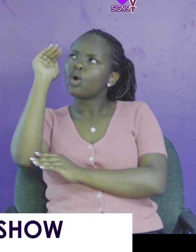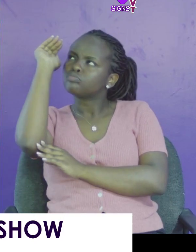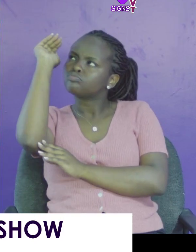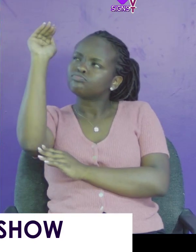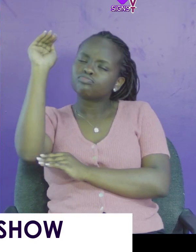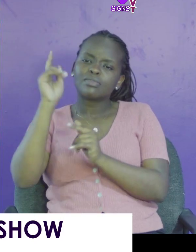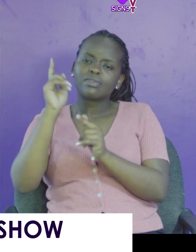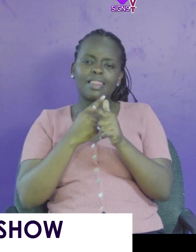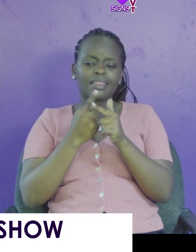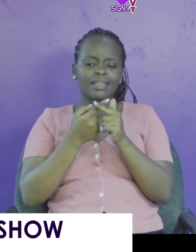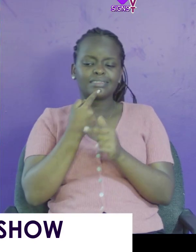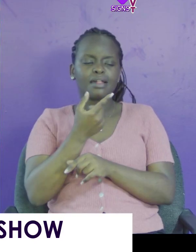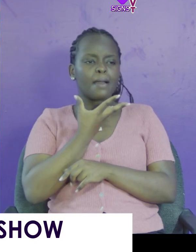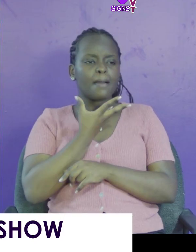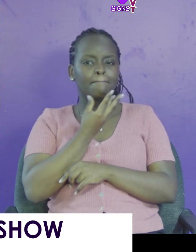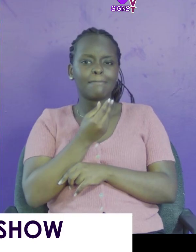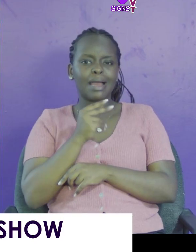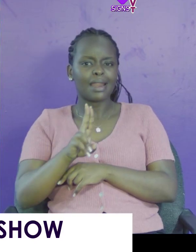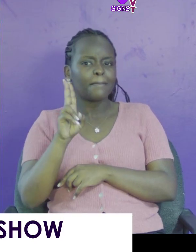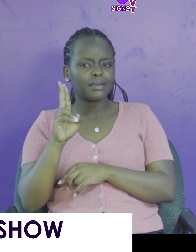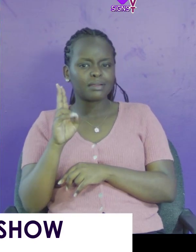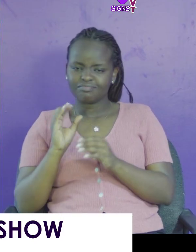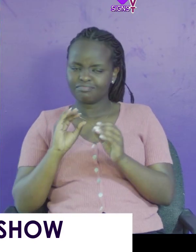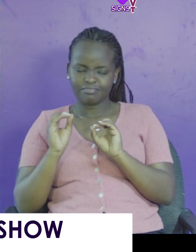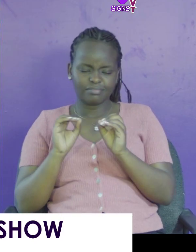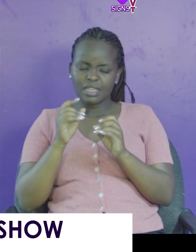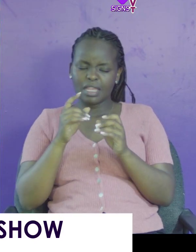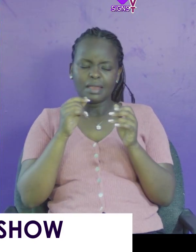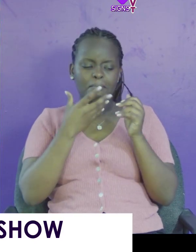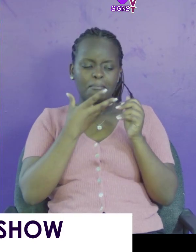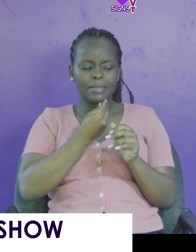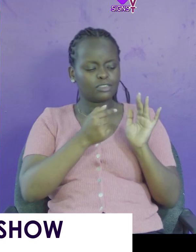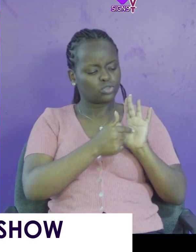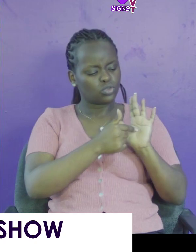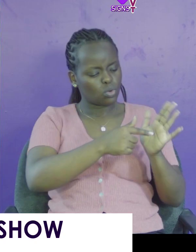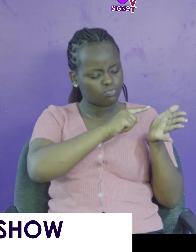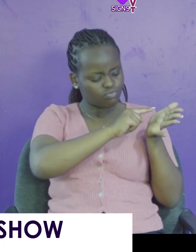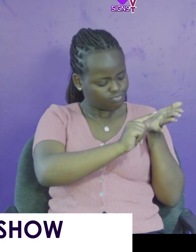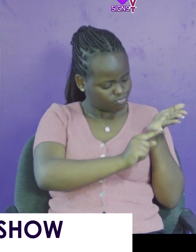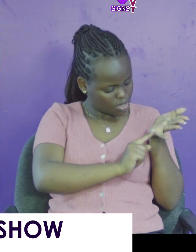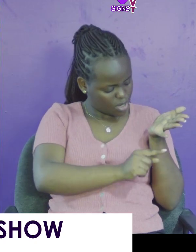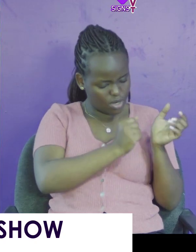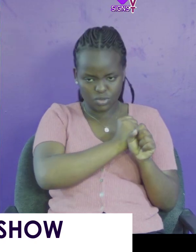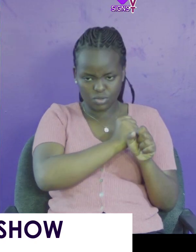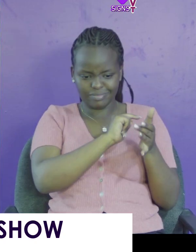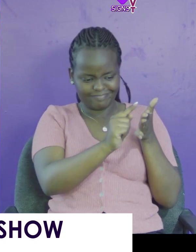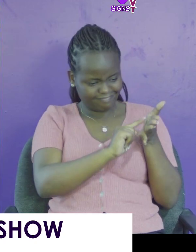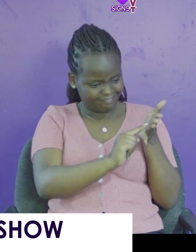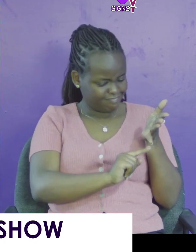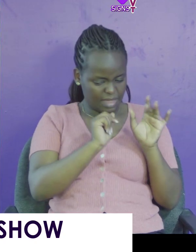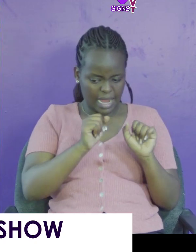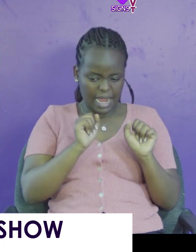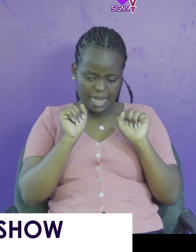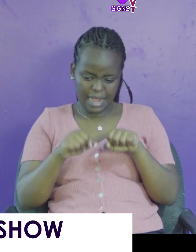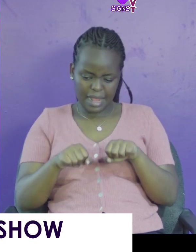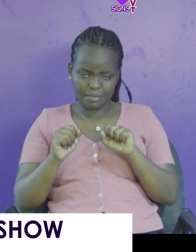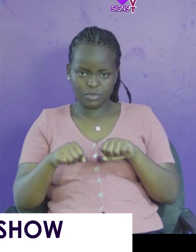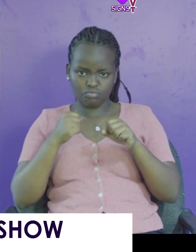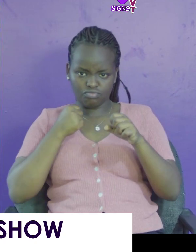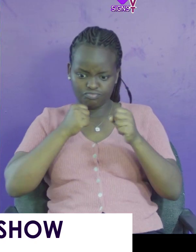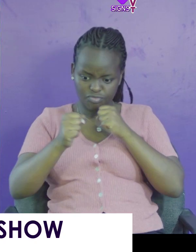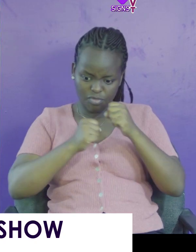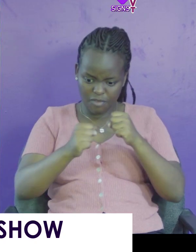you man up, so that he can be told that a man should do like this, that a man will be called a man because you can be able to, to